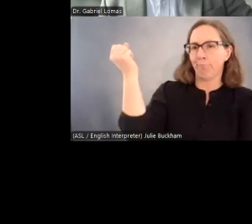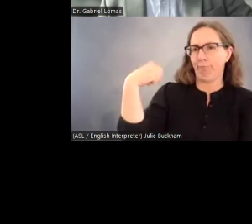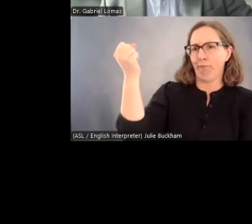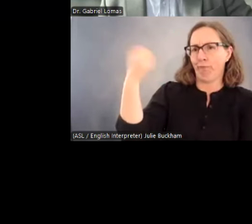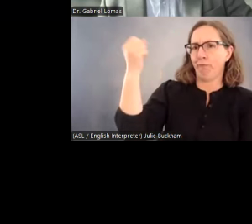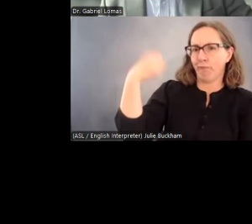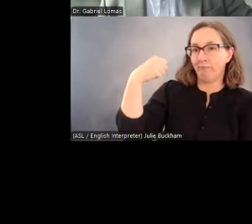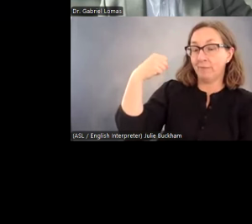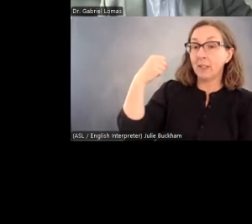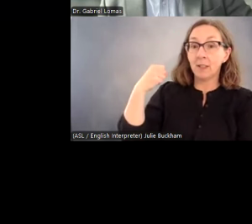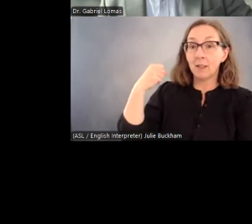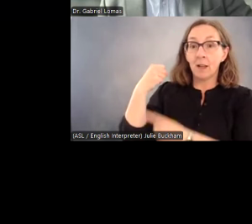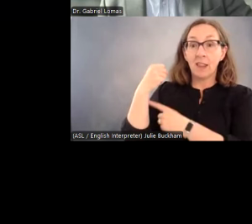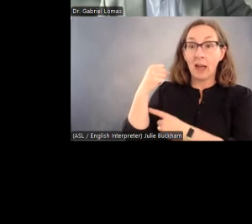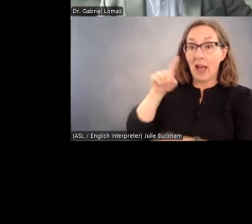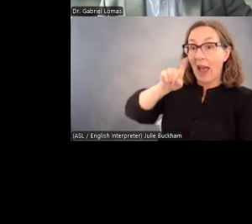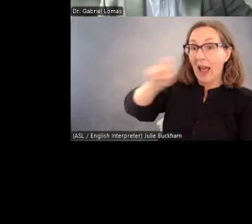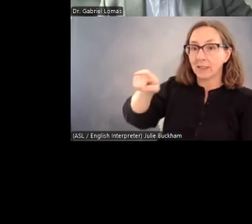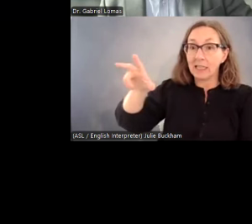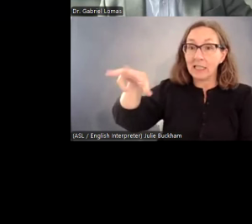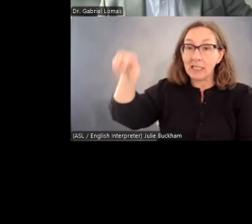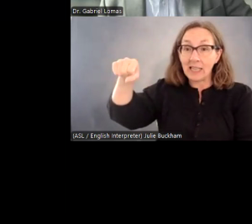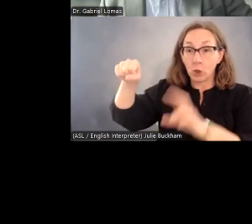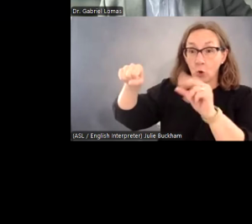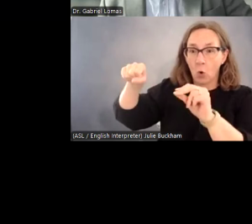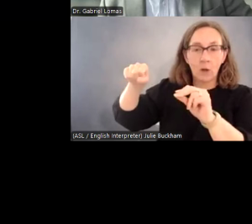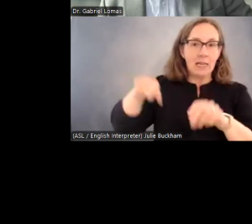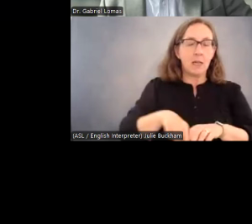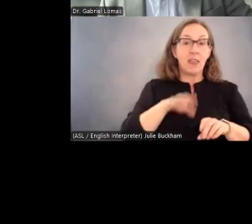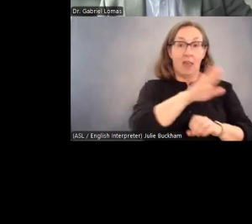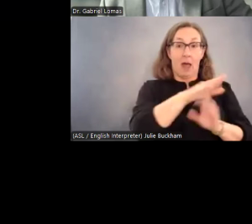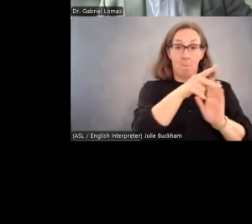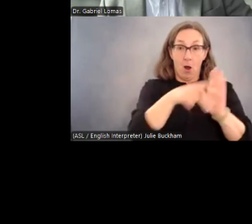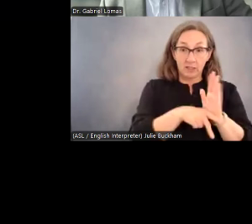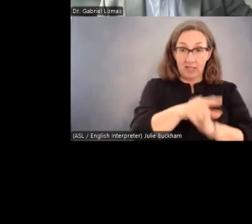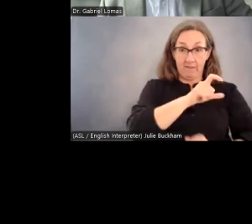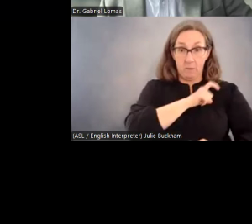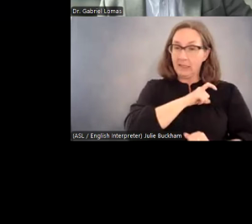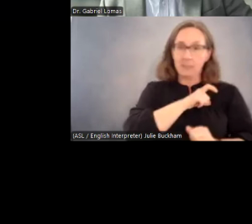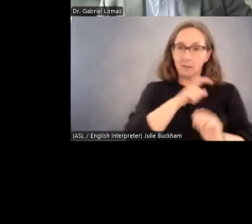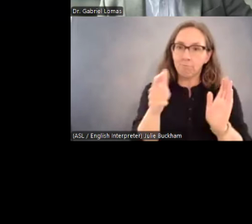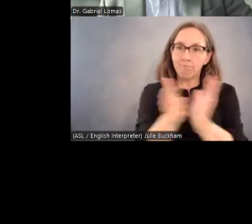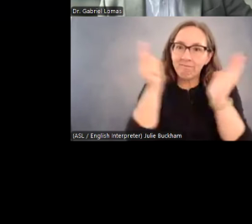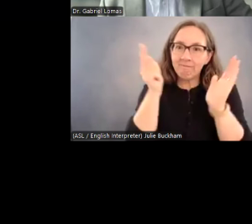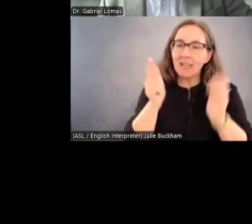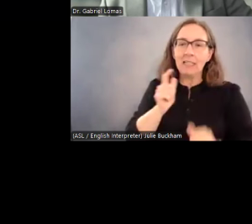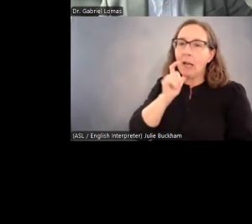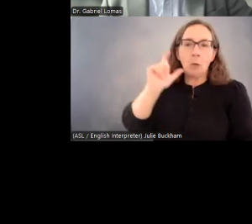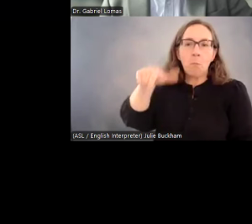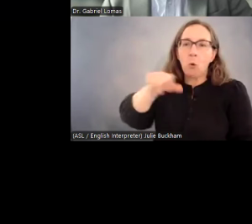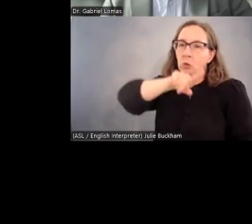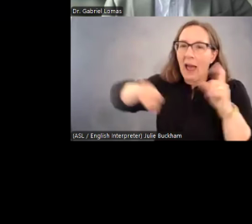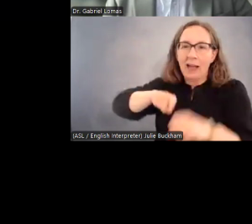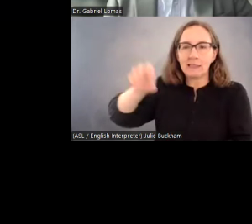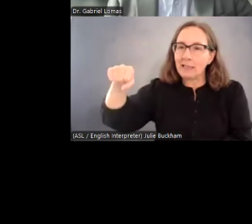you're saying." So those are not protocol and not ways that you would typically want to carry out this kind of